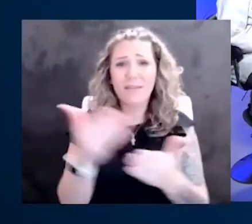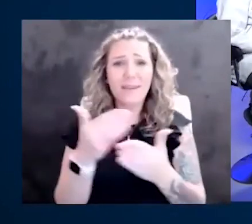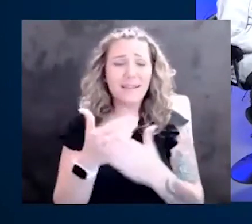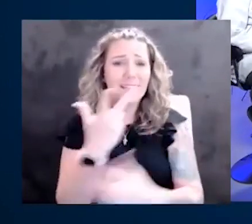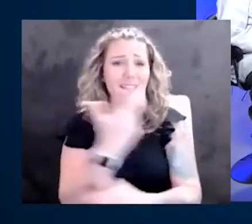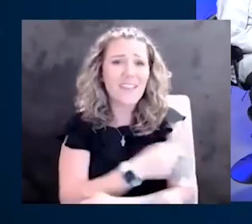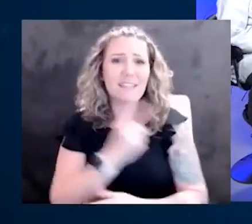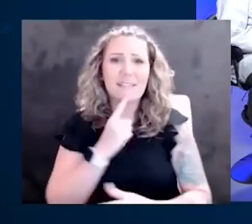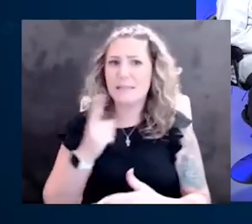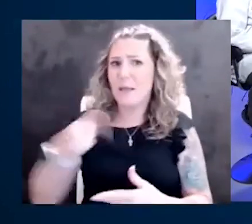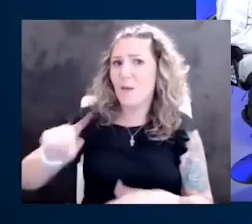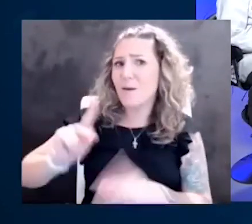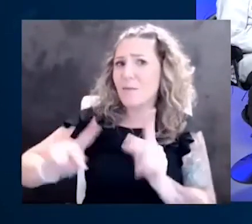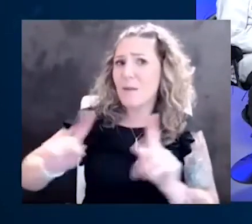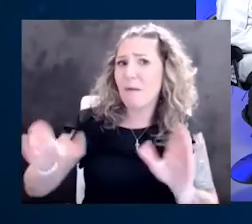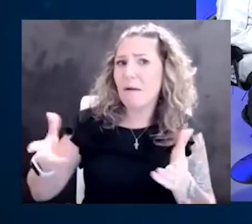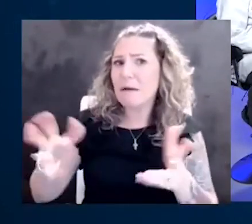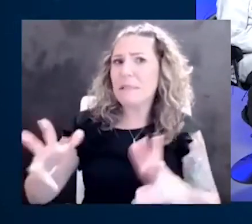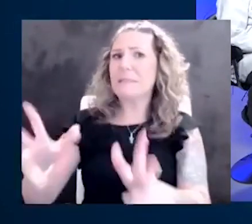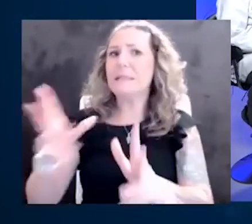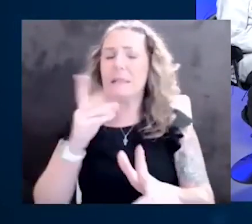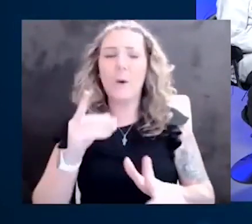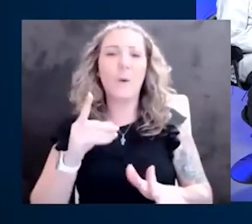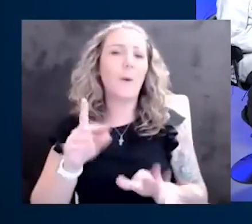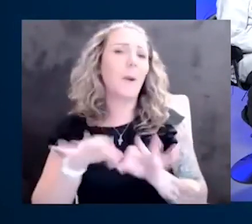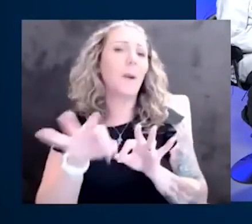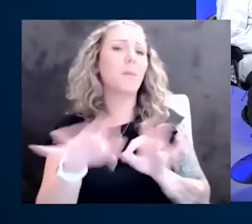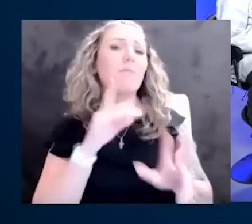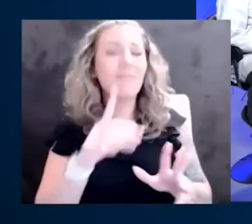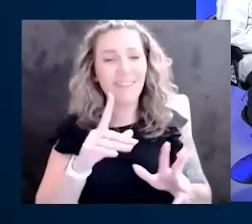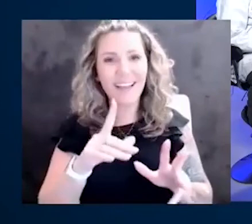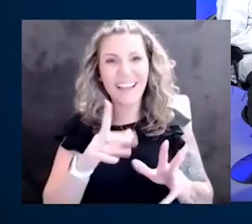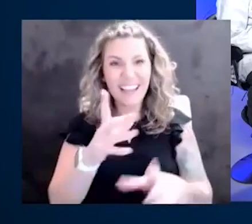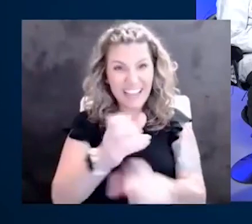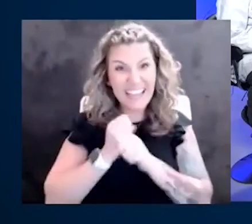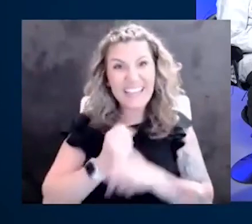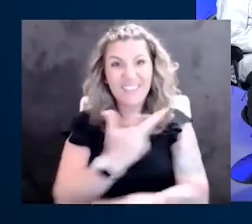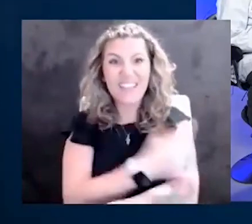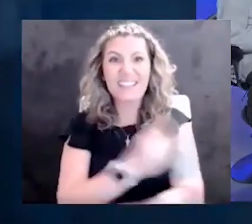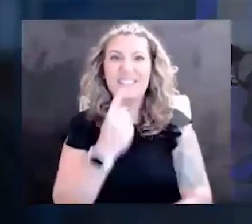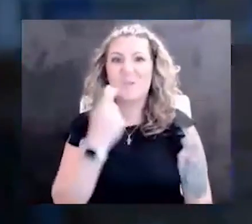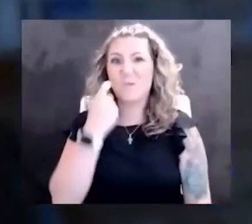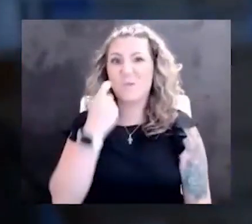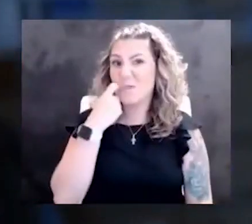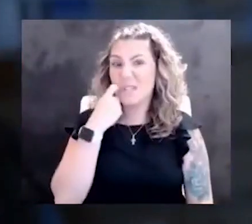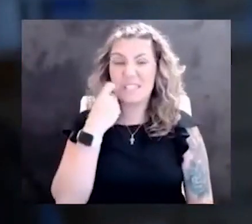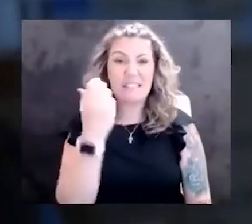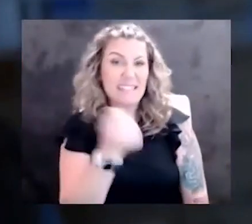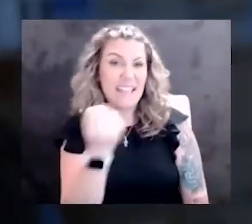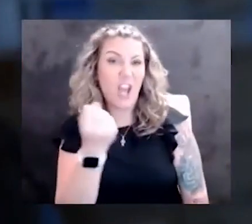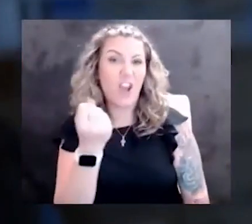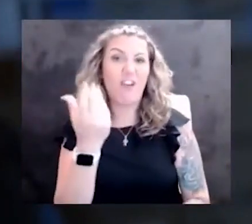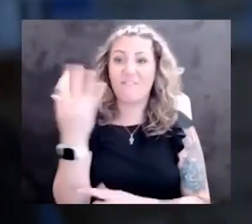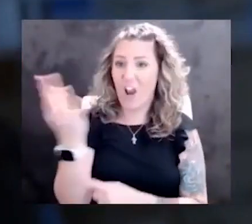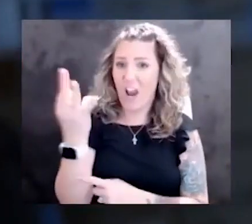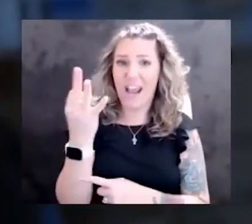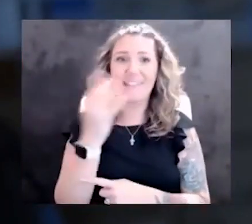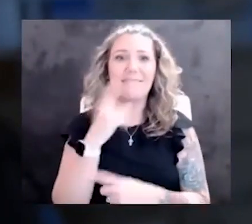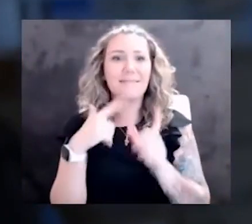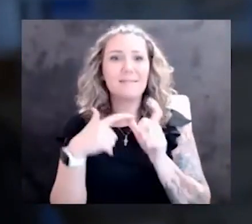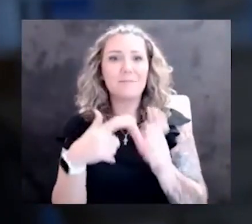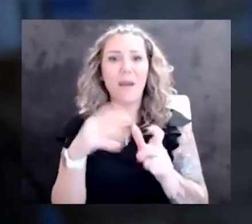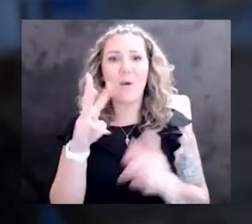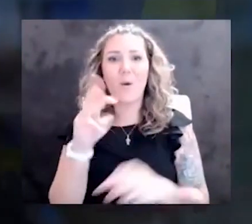and vaccine procrastinators to take action. Just this past Friday and Saturday, the Speedway joined in the incentives to get a